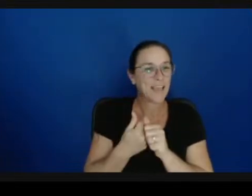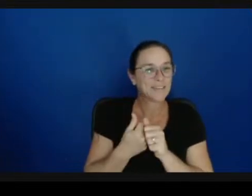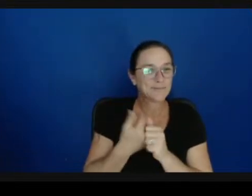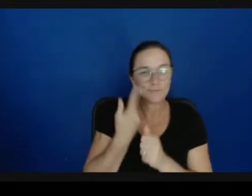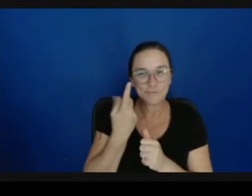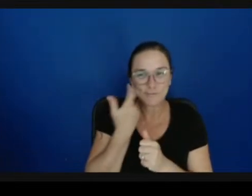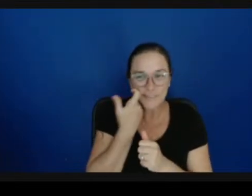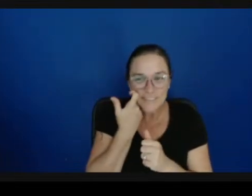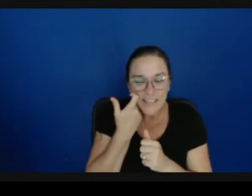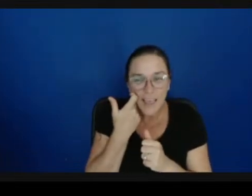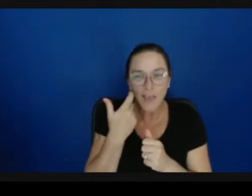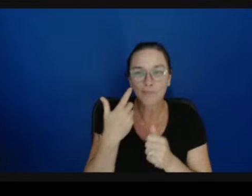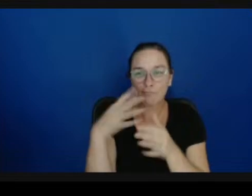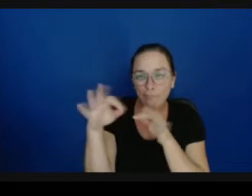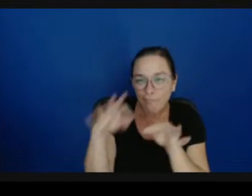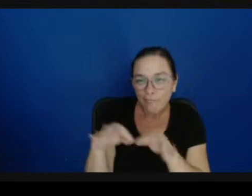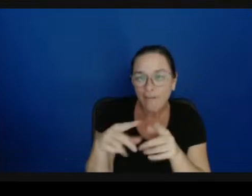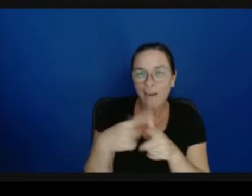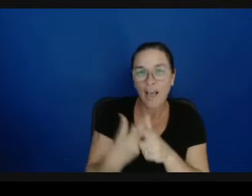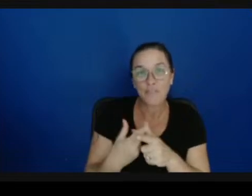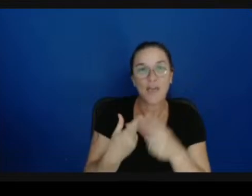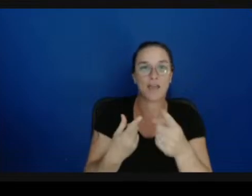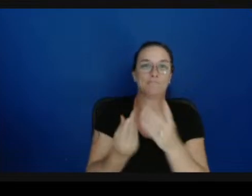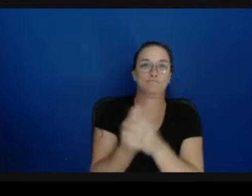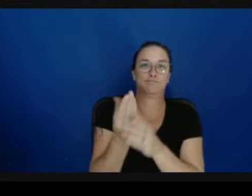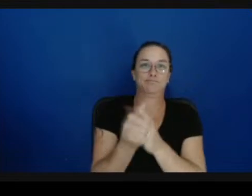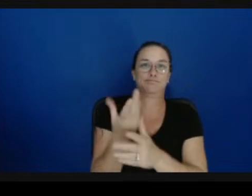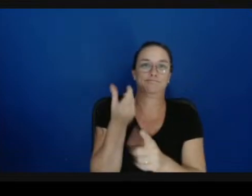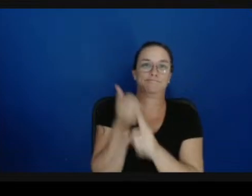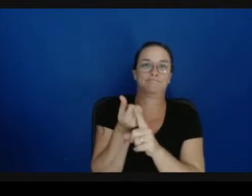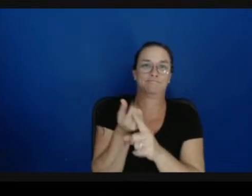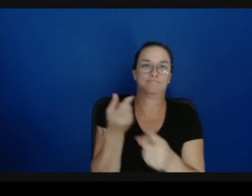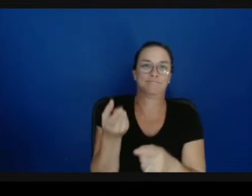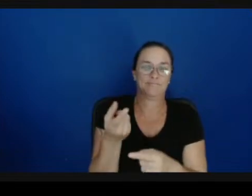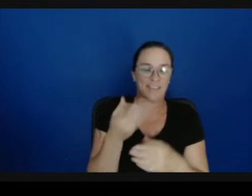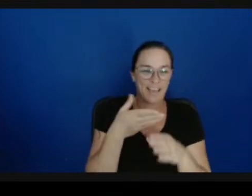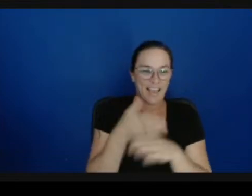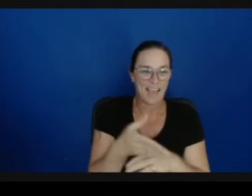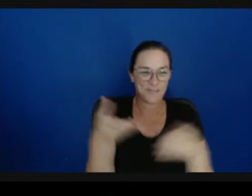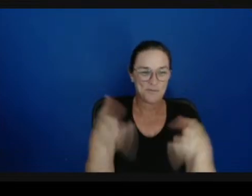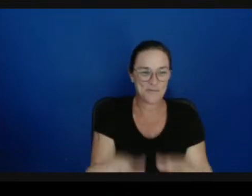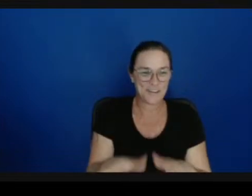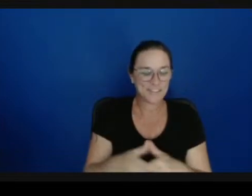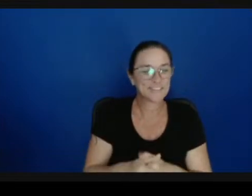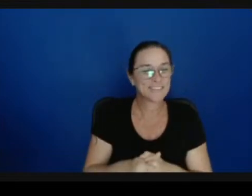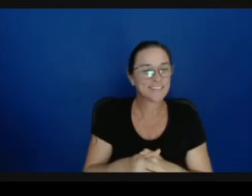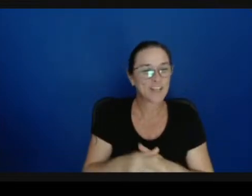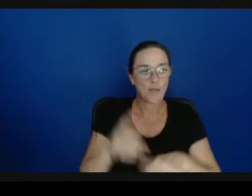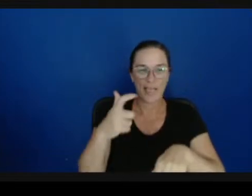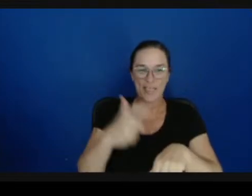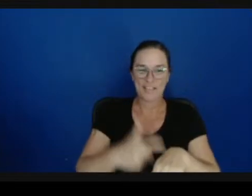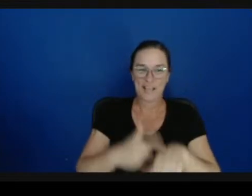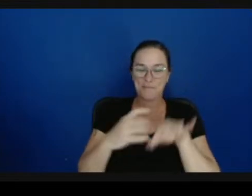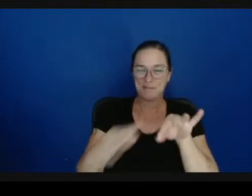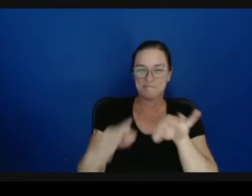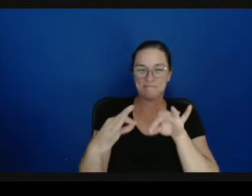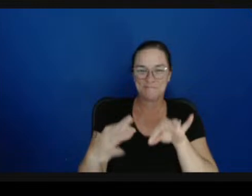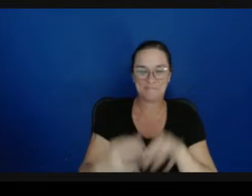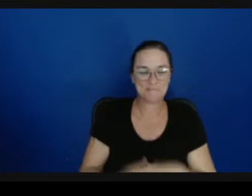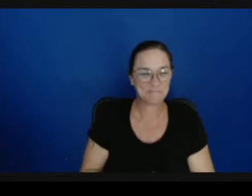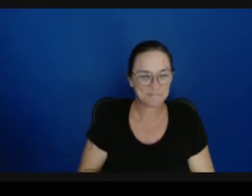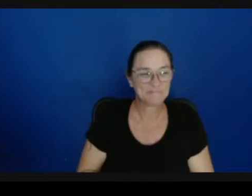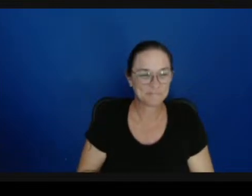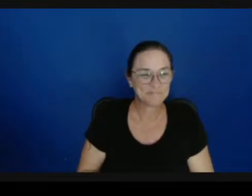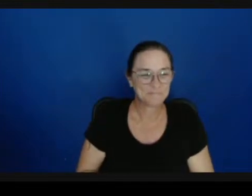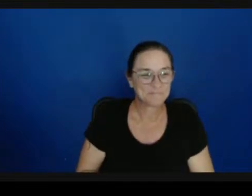then the eruptions in that area happening just after we finished the series, essentially. So the timing was very convenient.